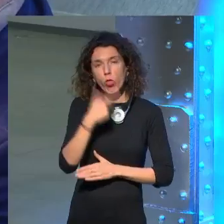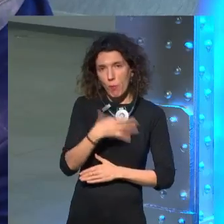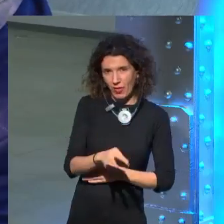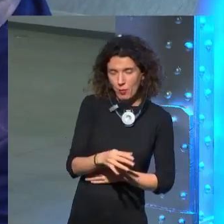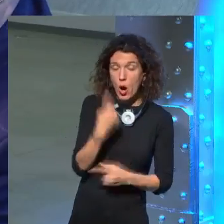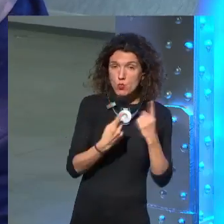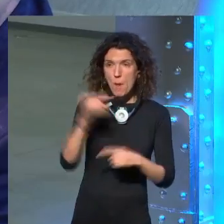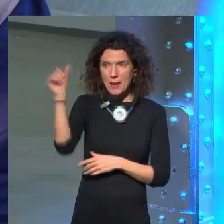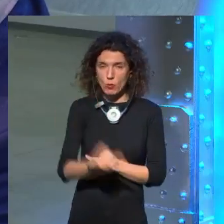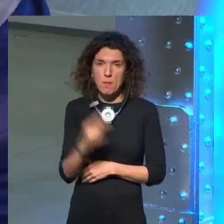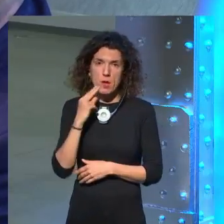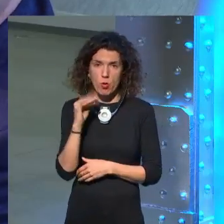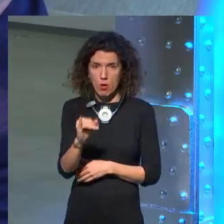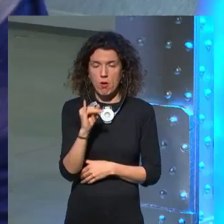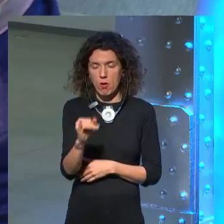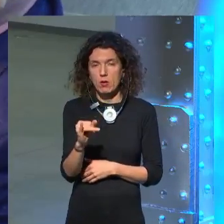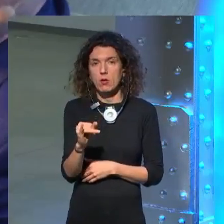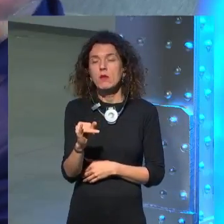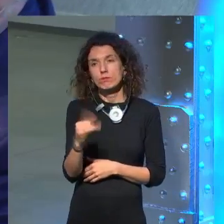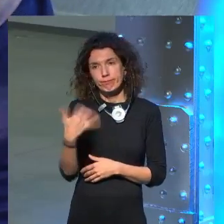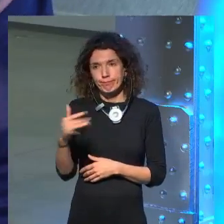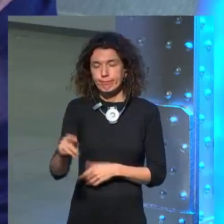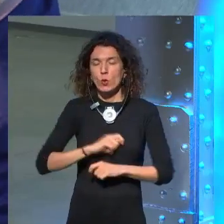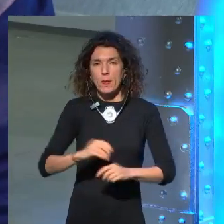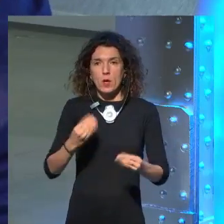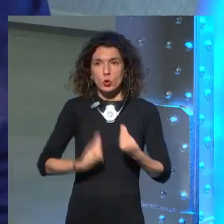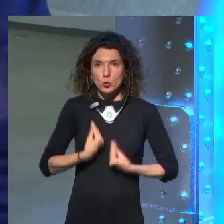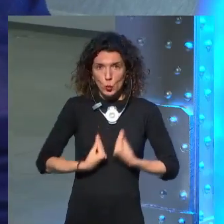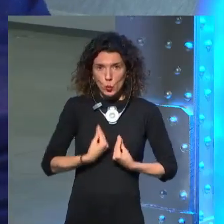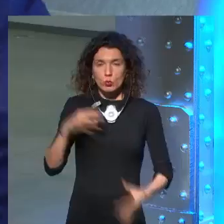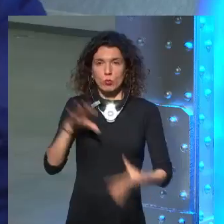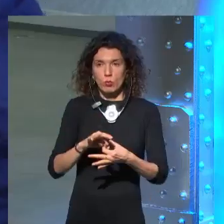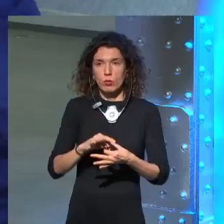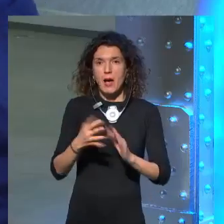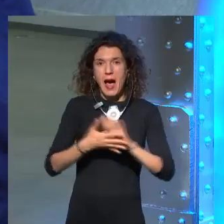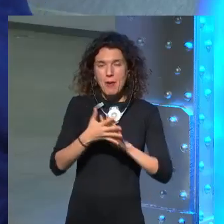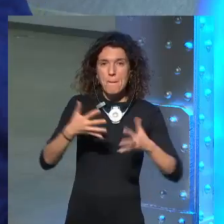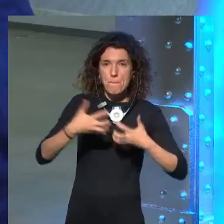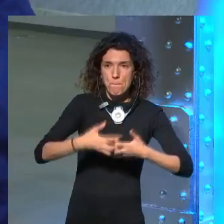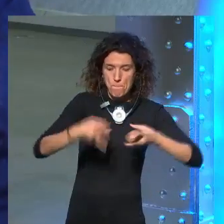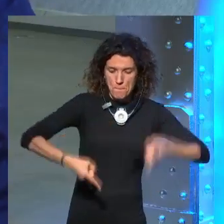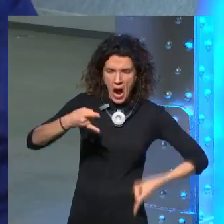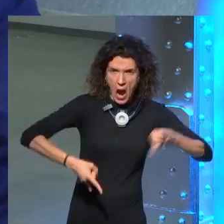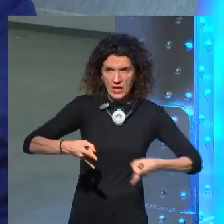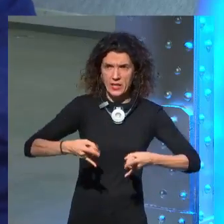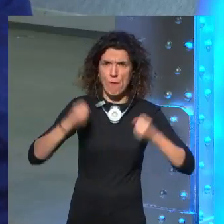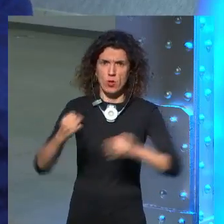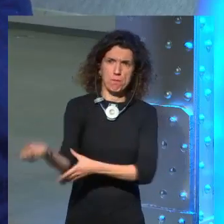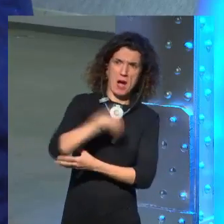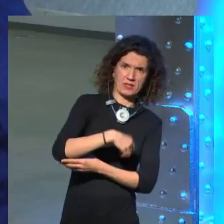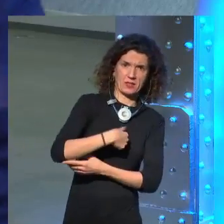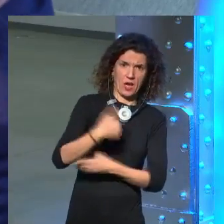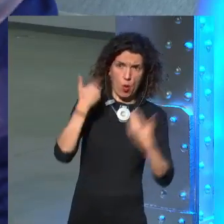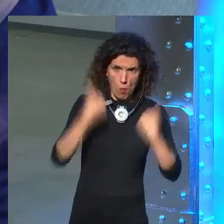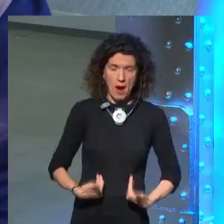moment which somehow frighten us about the power of the machine if it becomes too powerful. I think we have to recognize that probably this